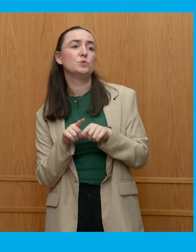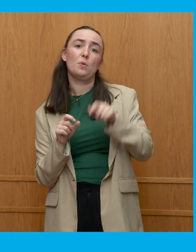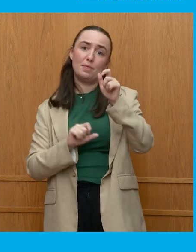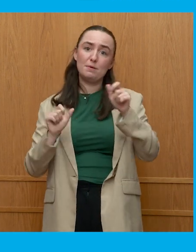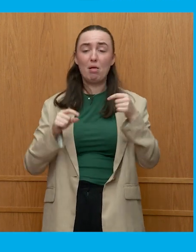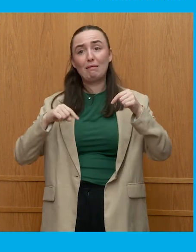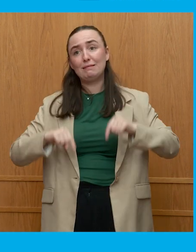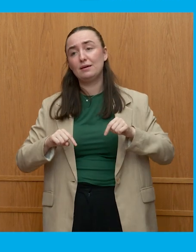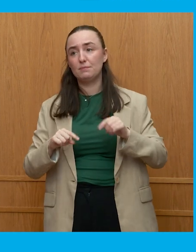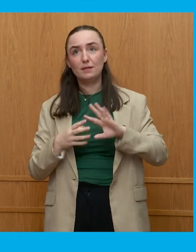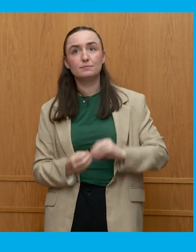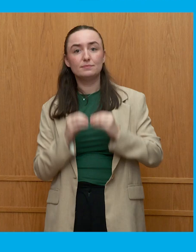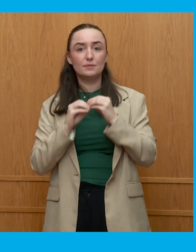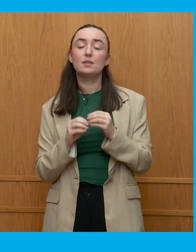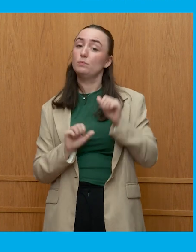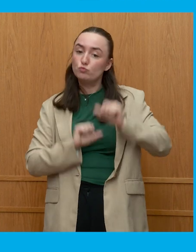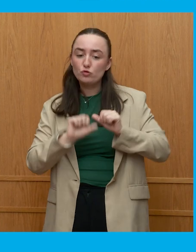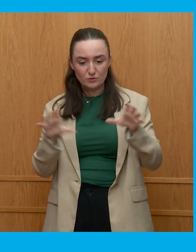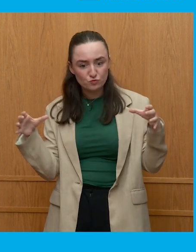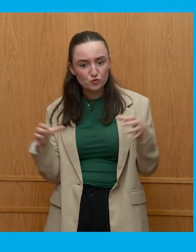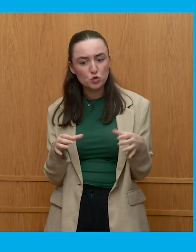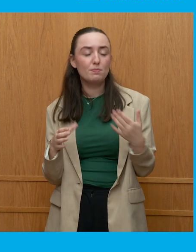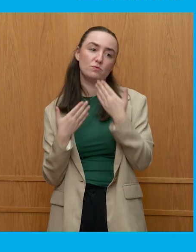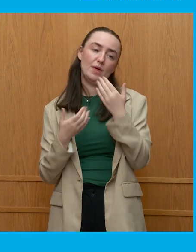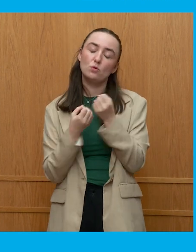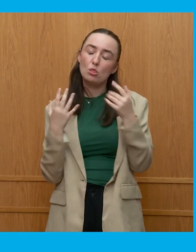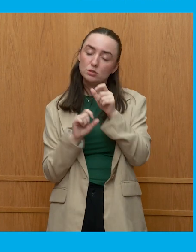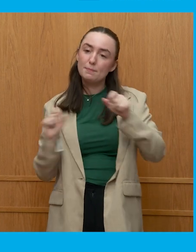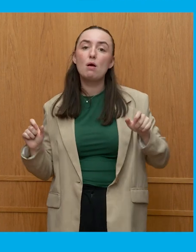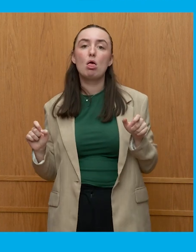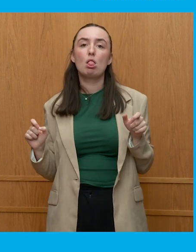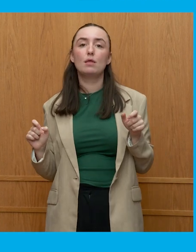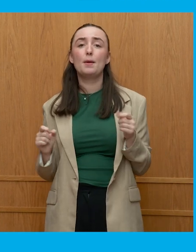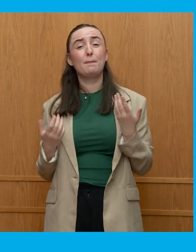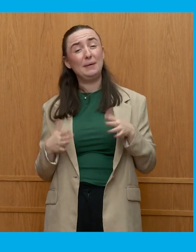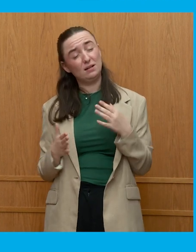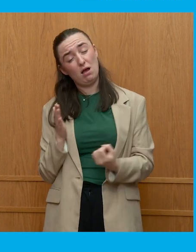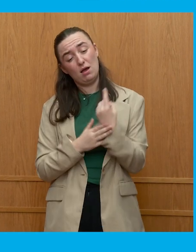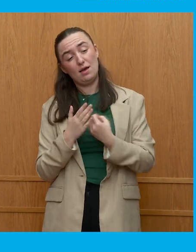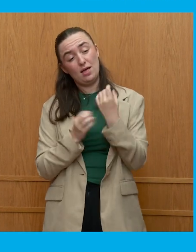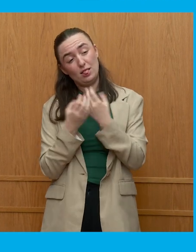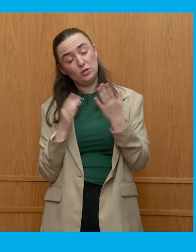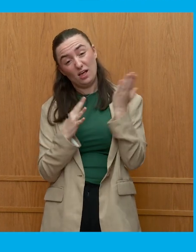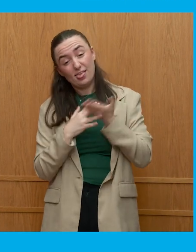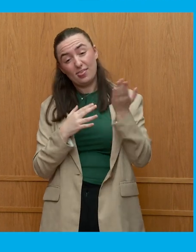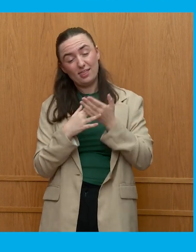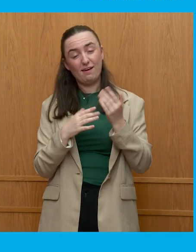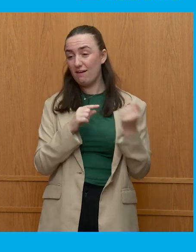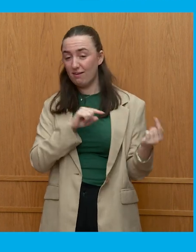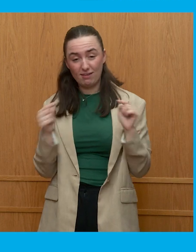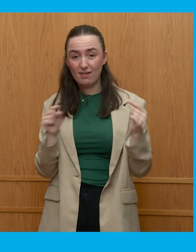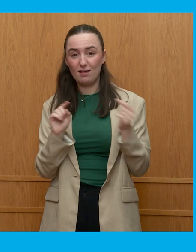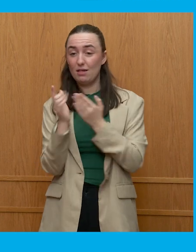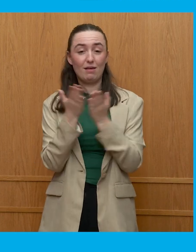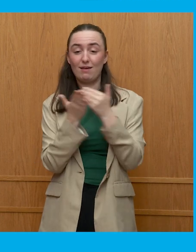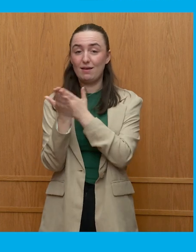the progress group. We had many problems, many interruptions, but at the end, everybody started to have the